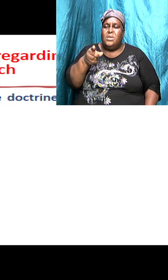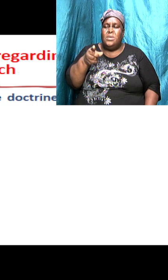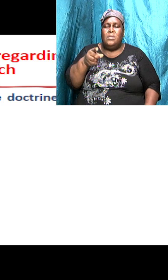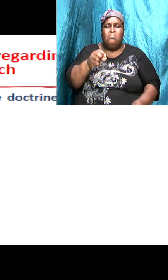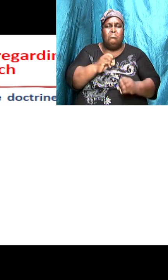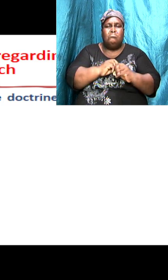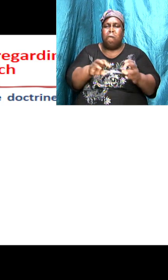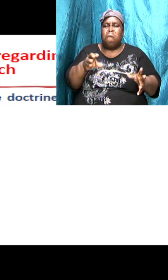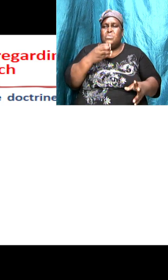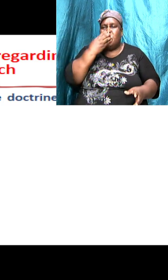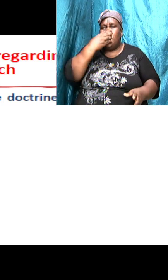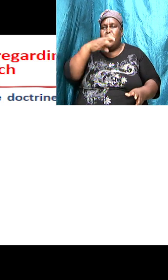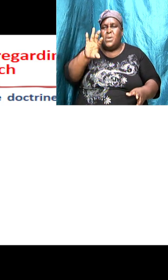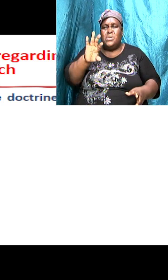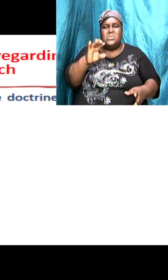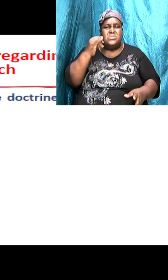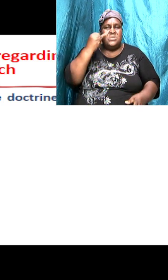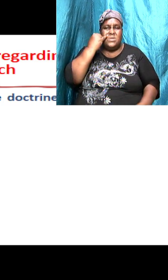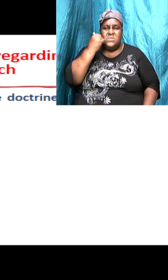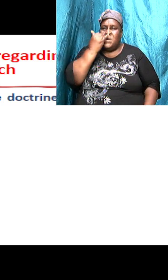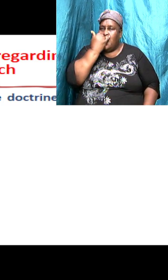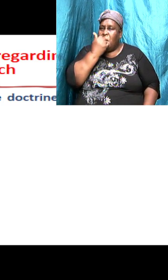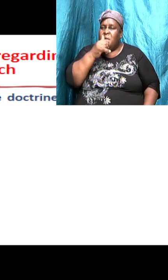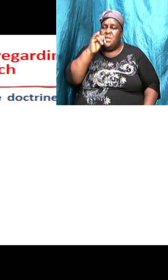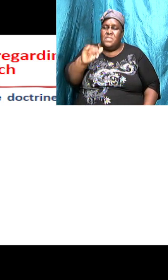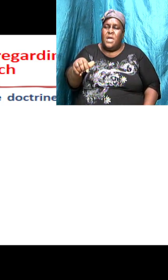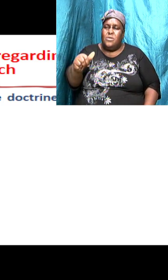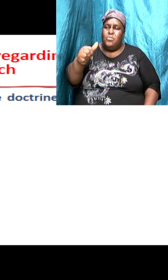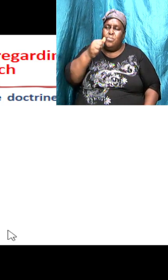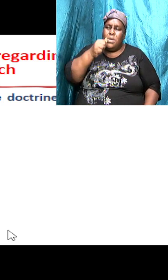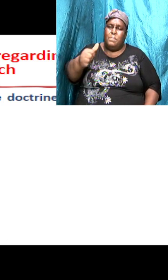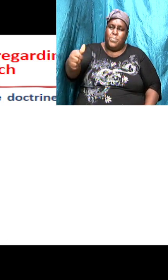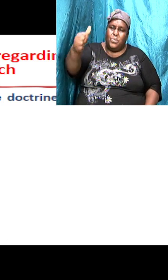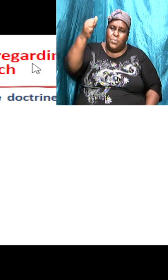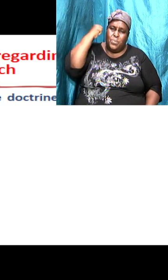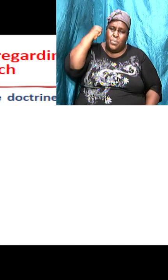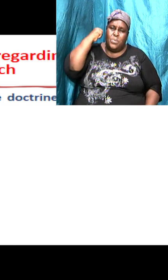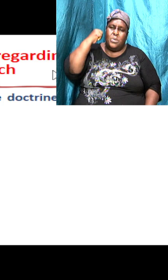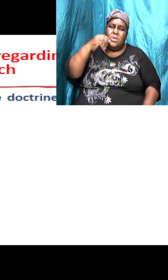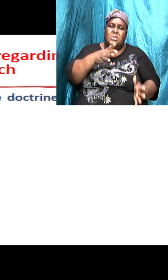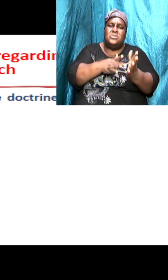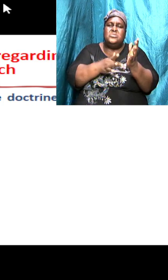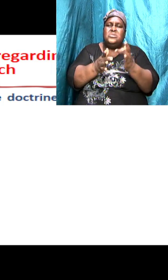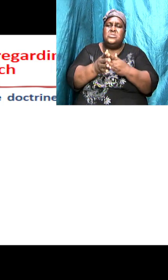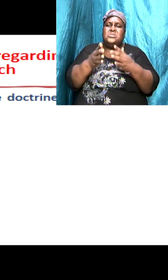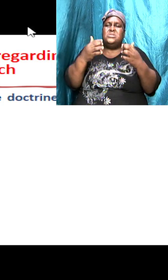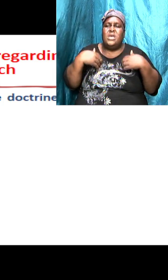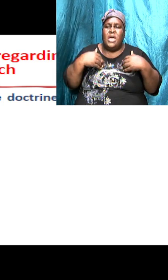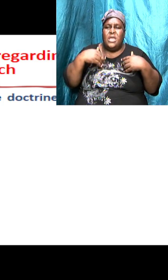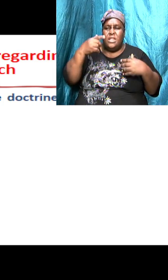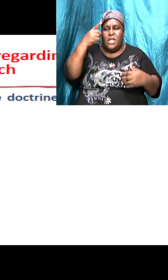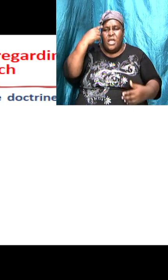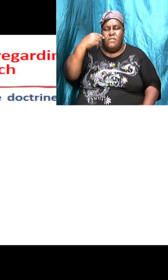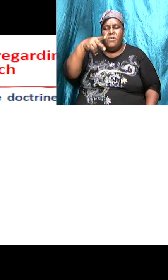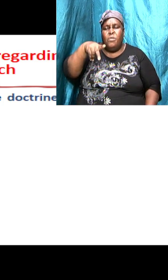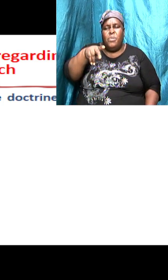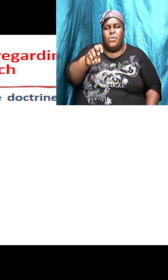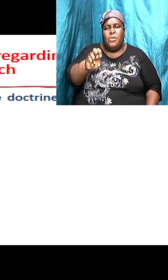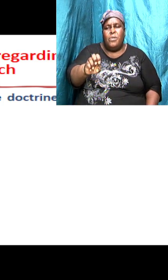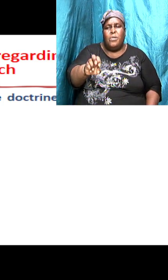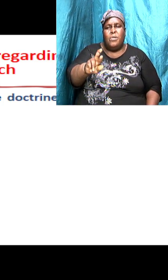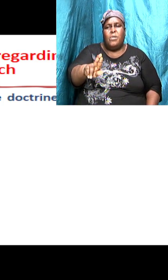that rebuke that Jesus had for Pergamos was very,